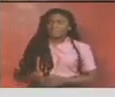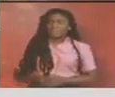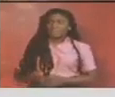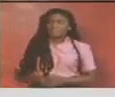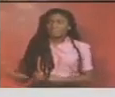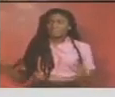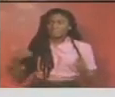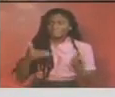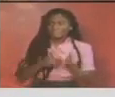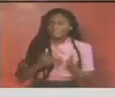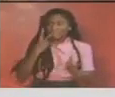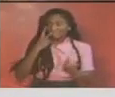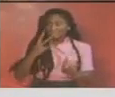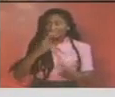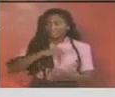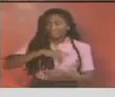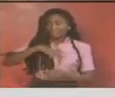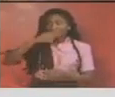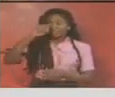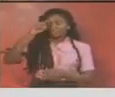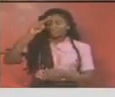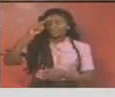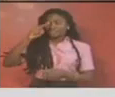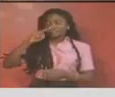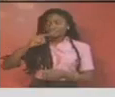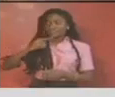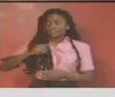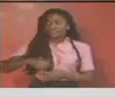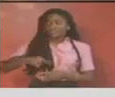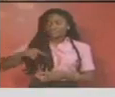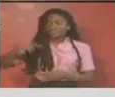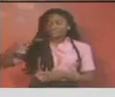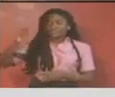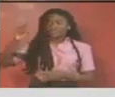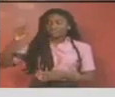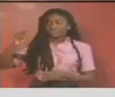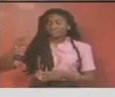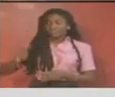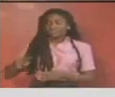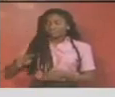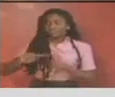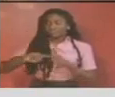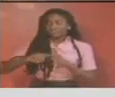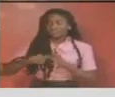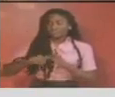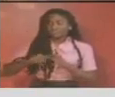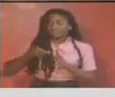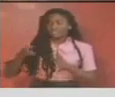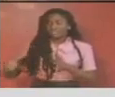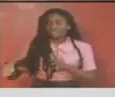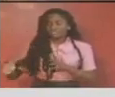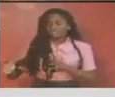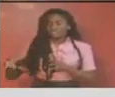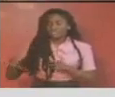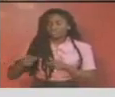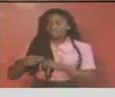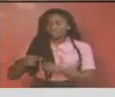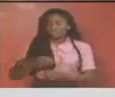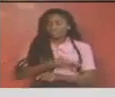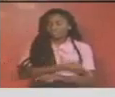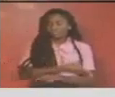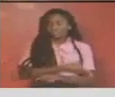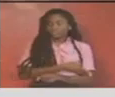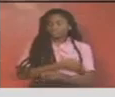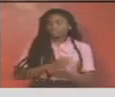this is the epi curve that we are familiar with. It starts on the left, goes all the way to the right. So the active portion for the month